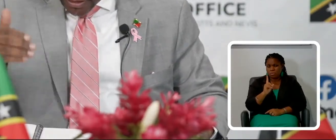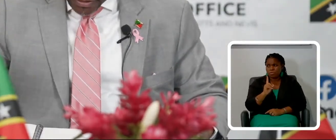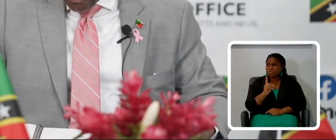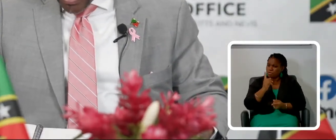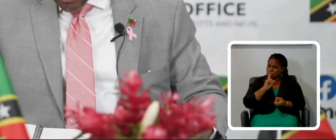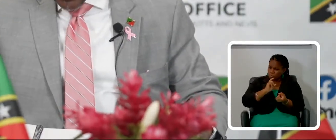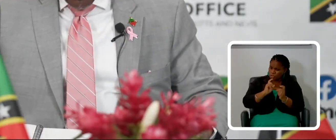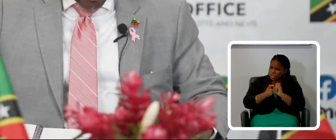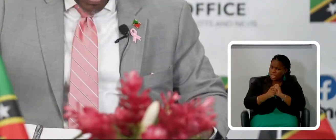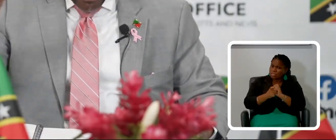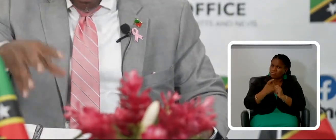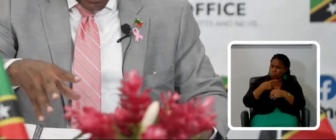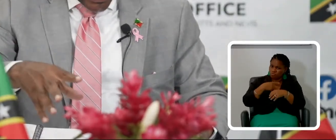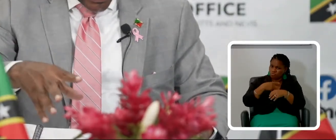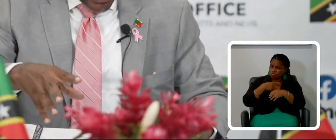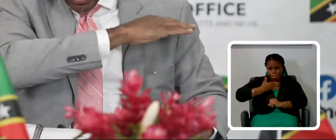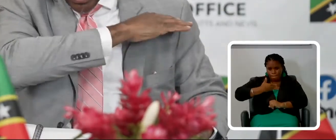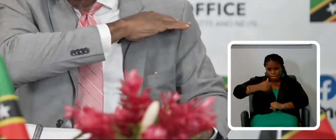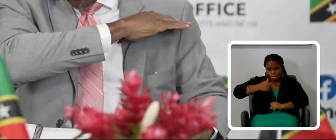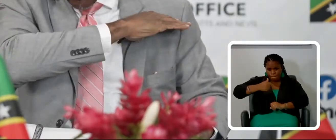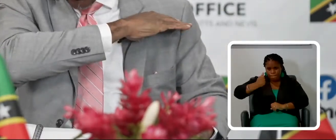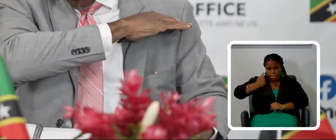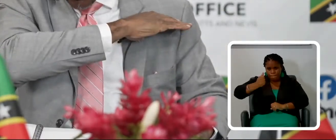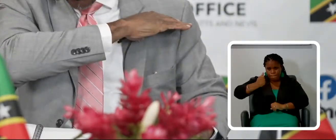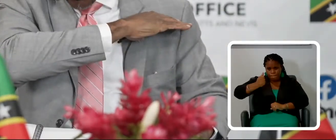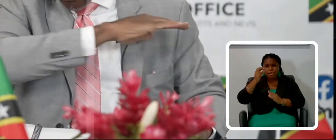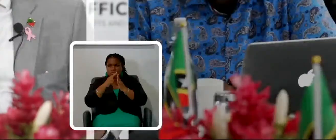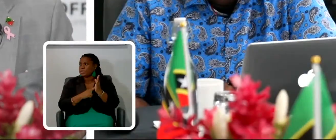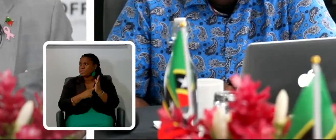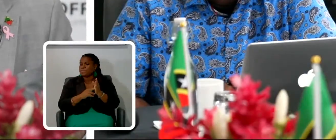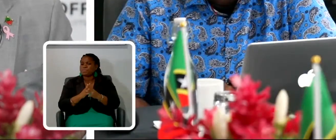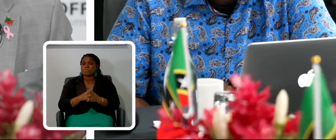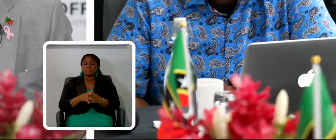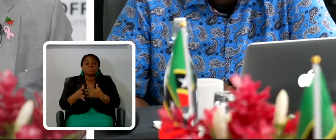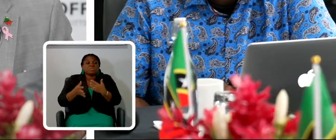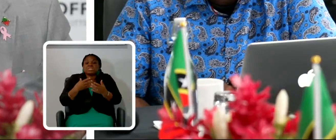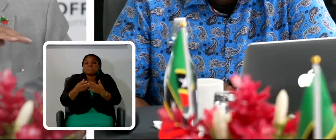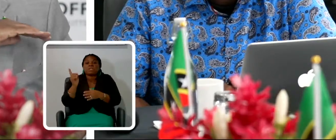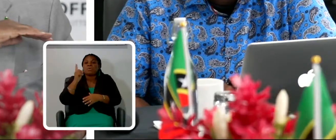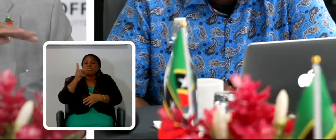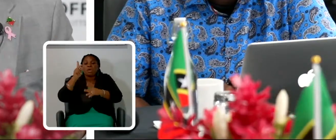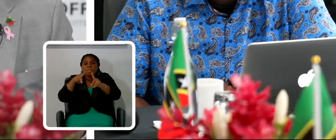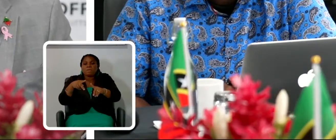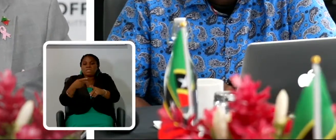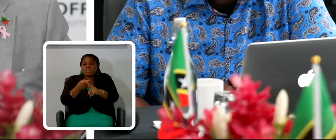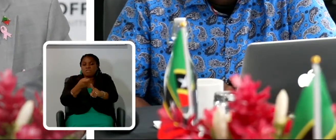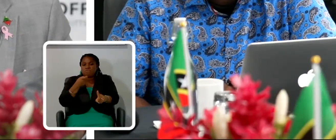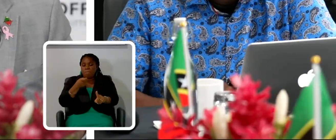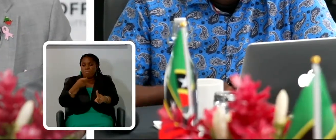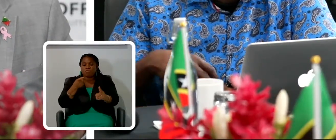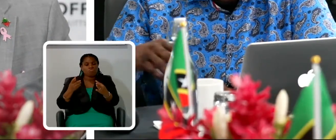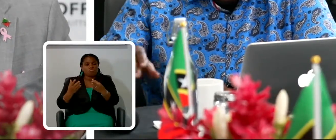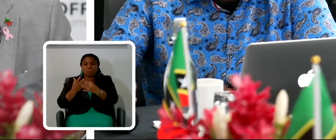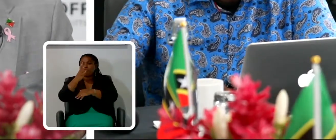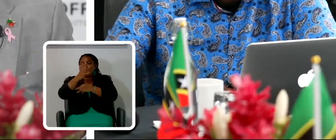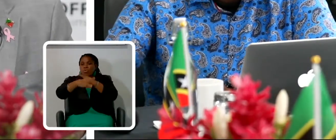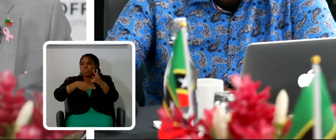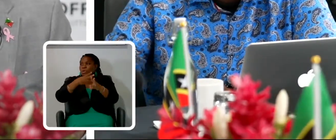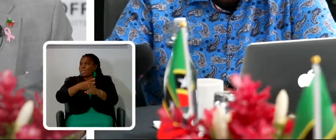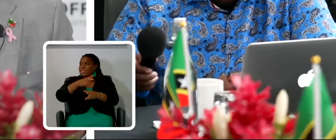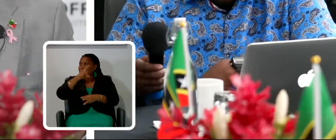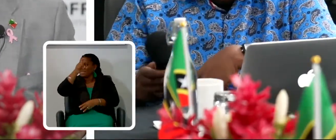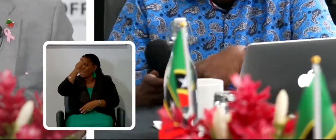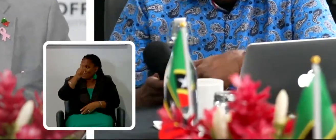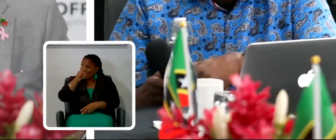I will say to you, that whatever we have applied to all nationalities equally across the board. You must